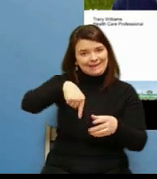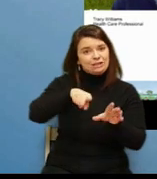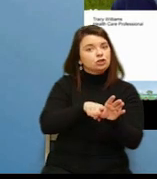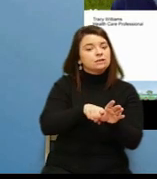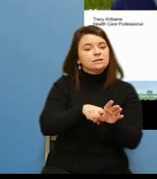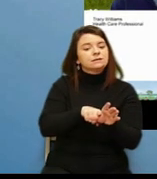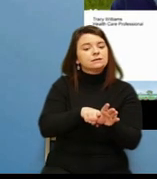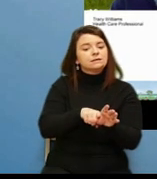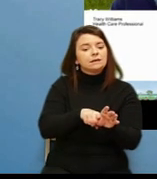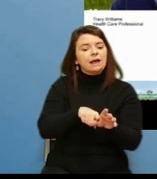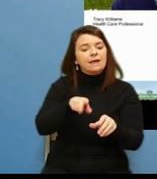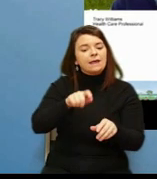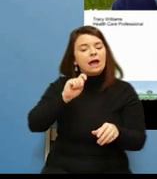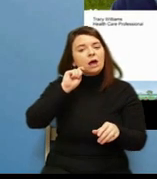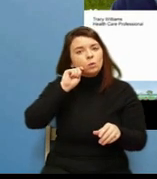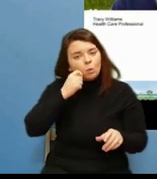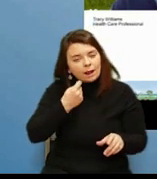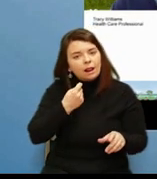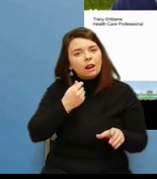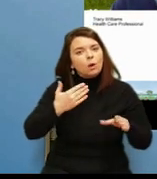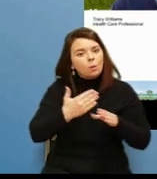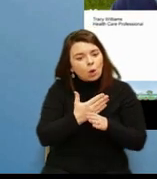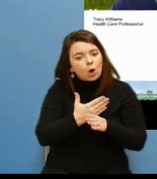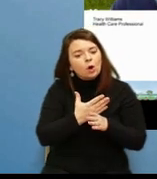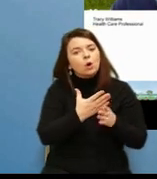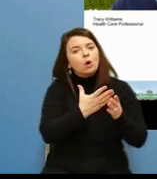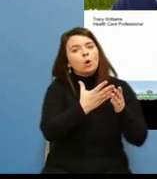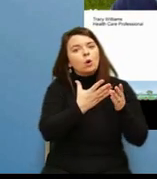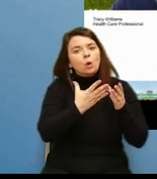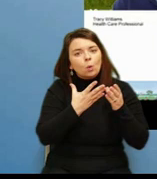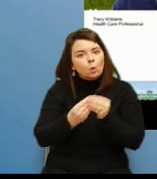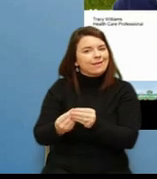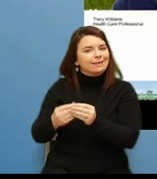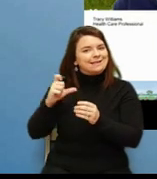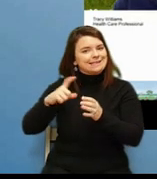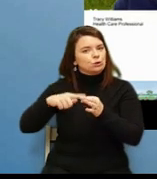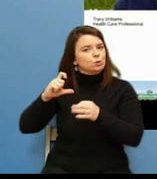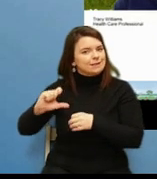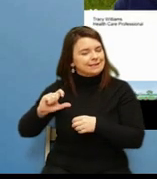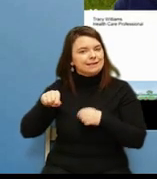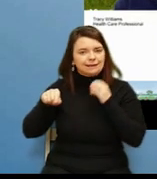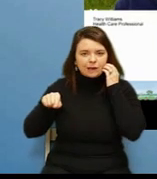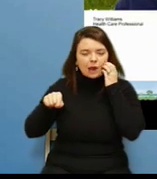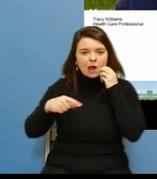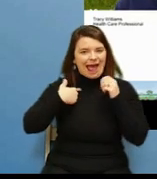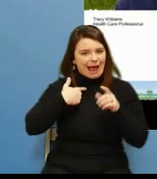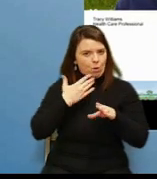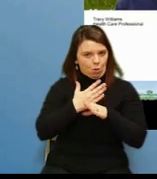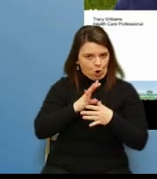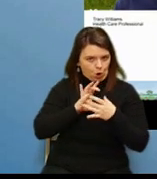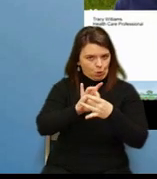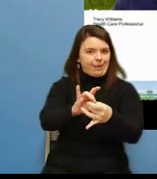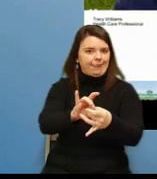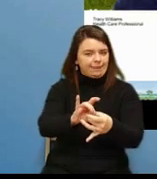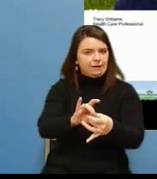practice visits that we are looking to bring forward in this coming year that would complement